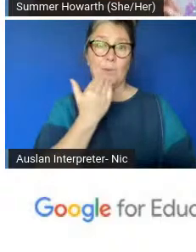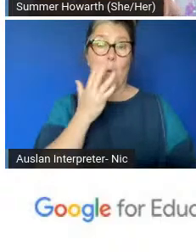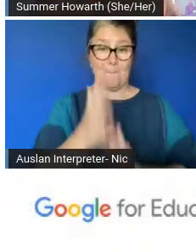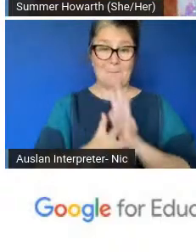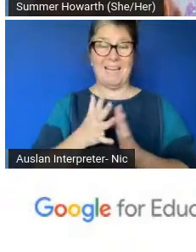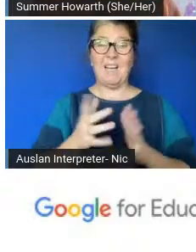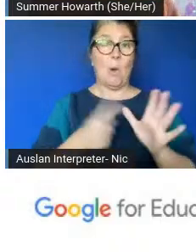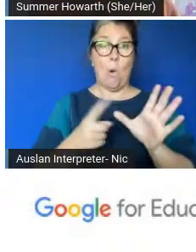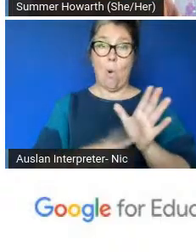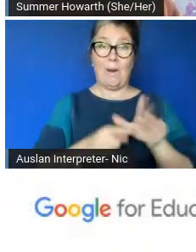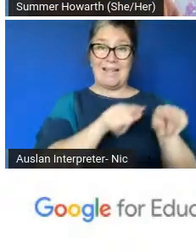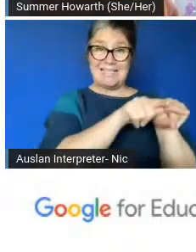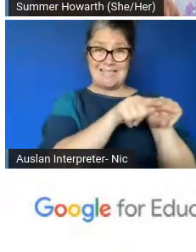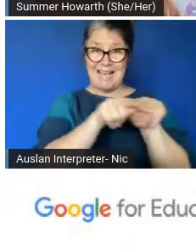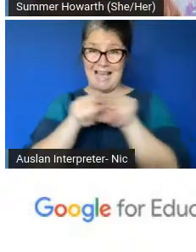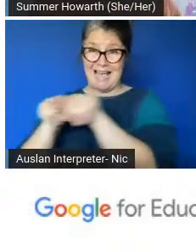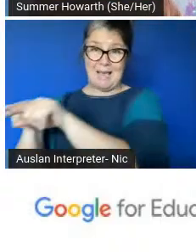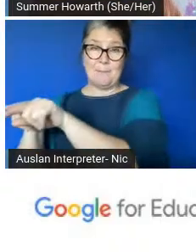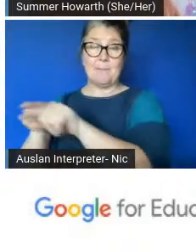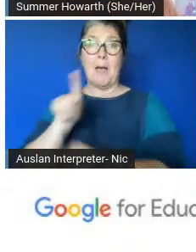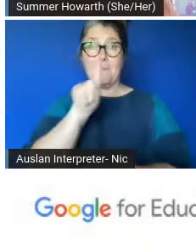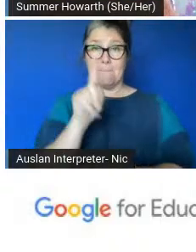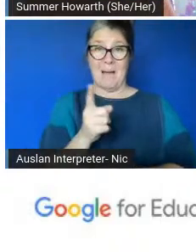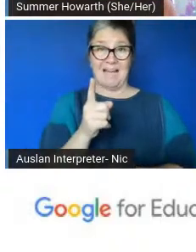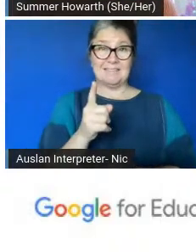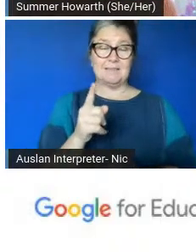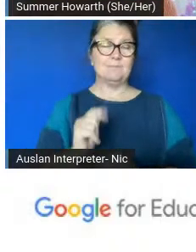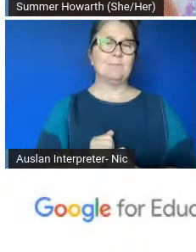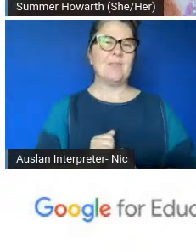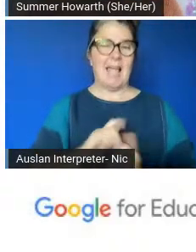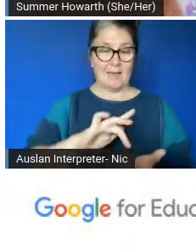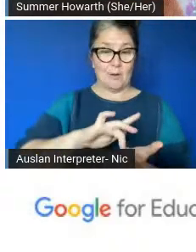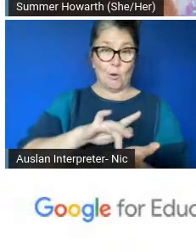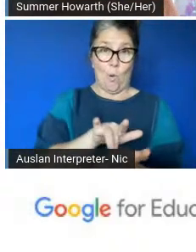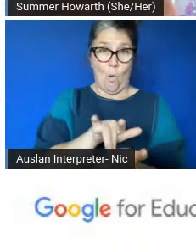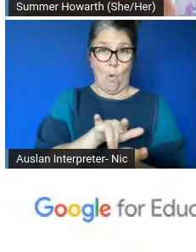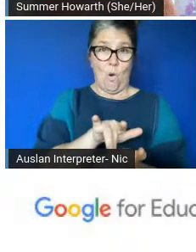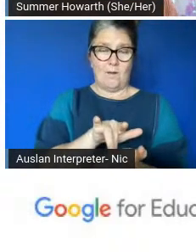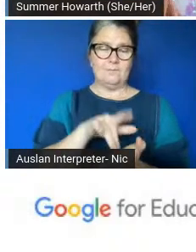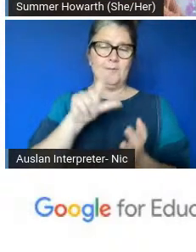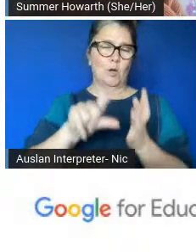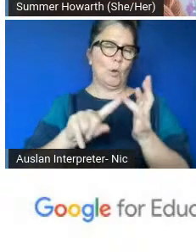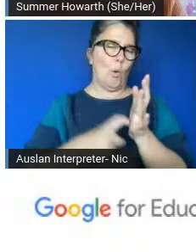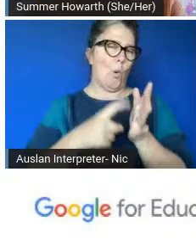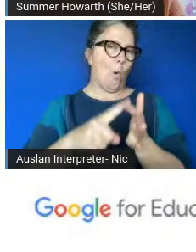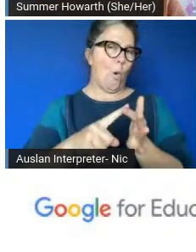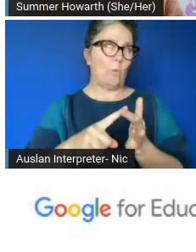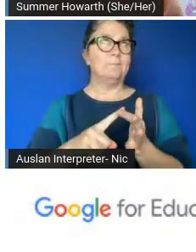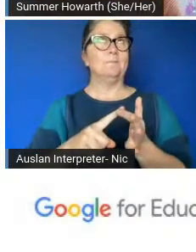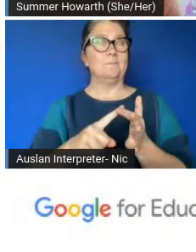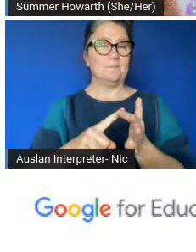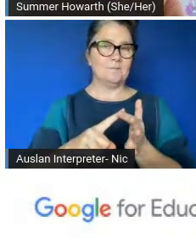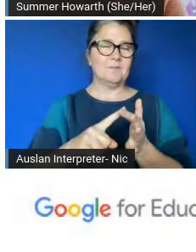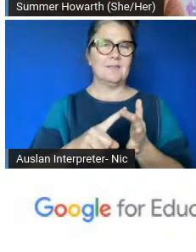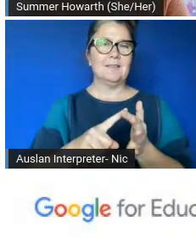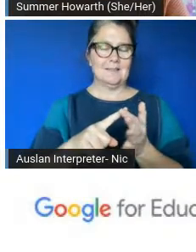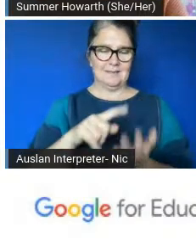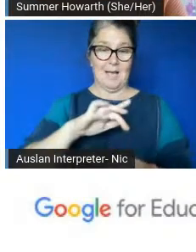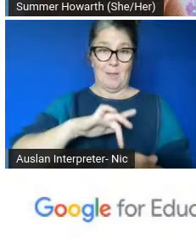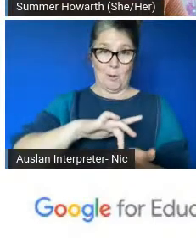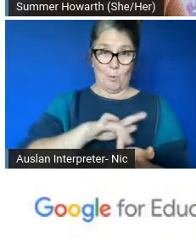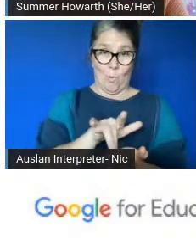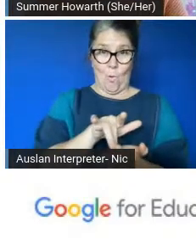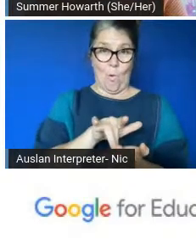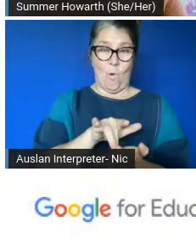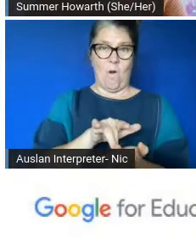time, at the core. That's a drum roll. Thank you. At the core of all of these apples